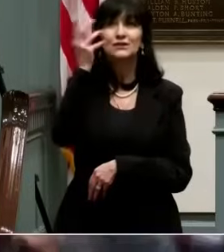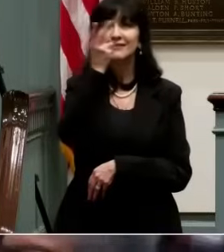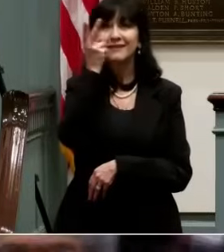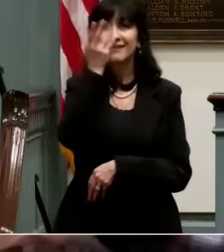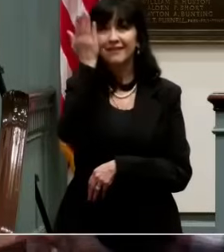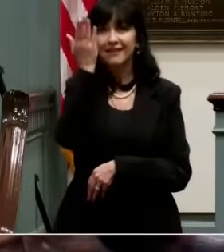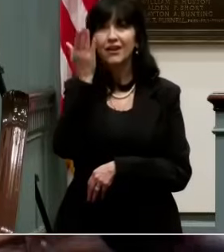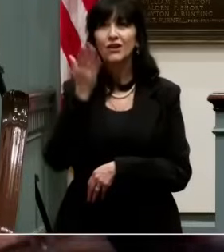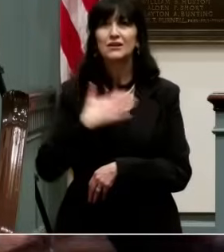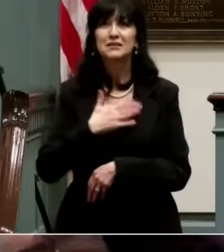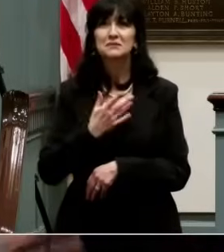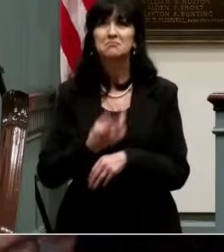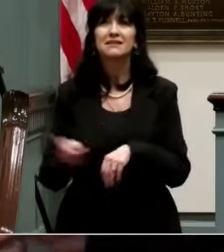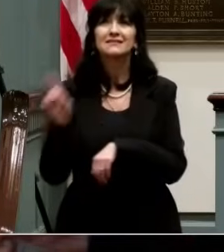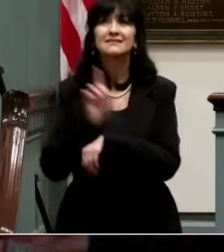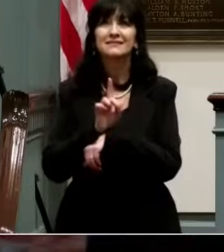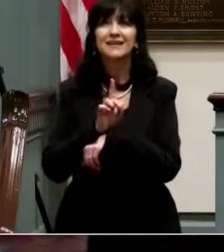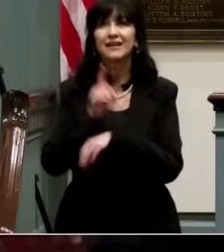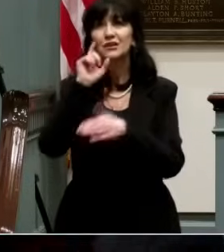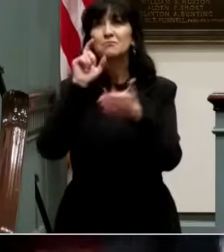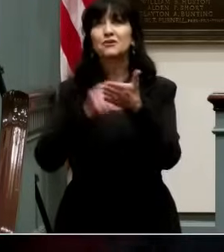and be recognized.